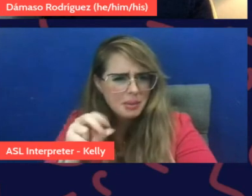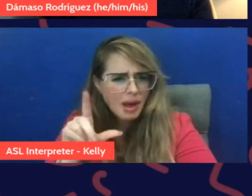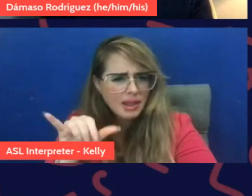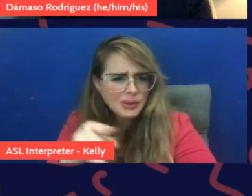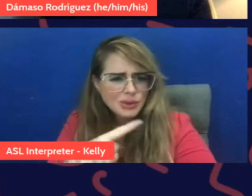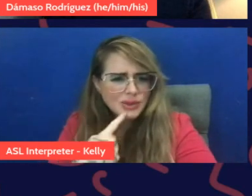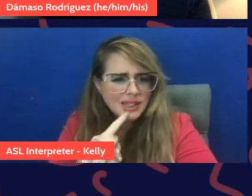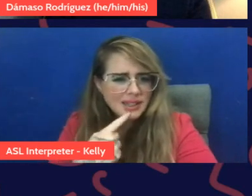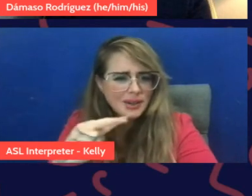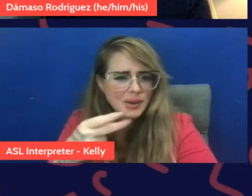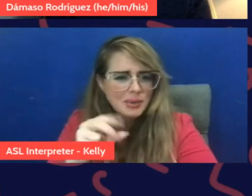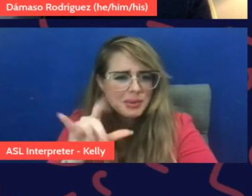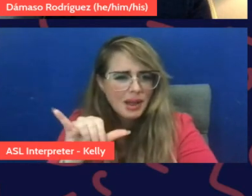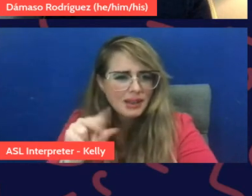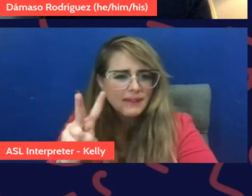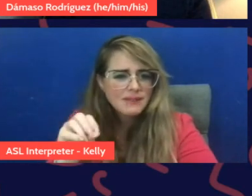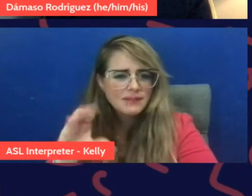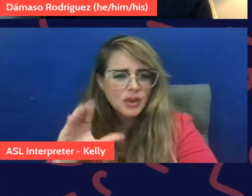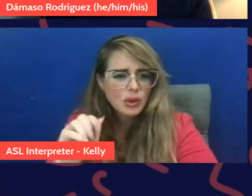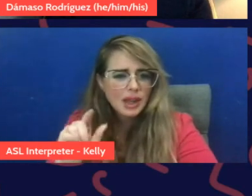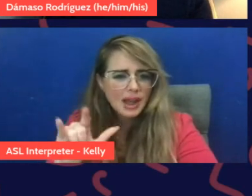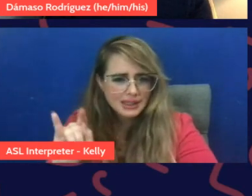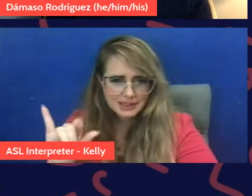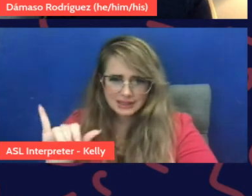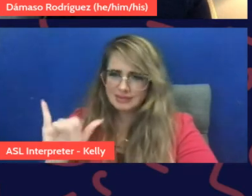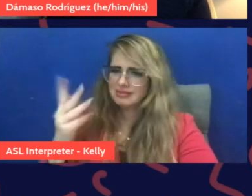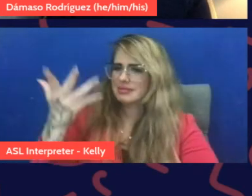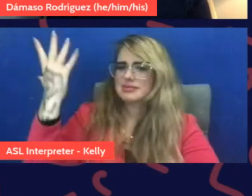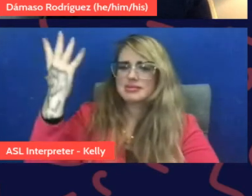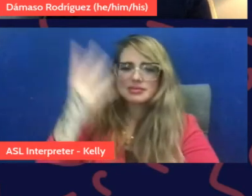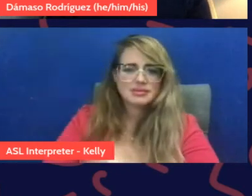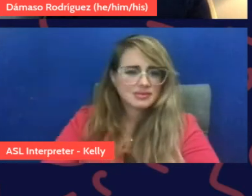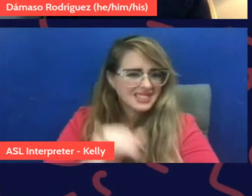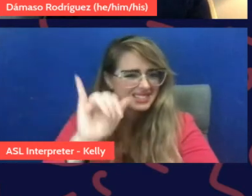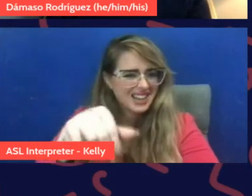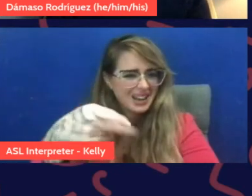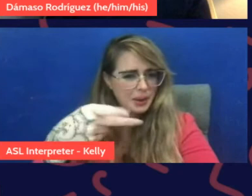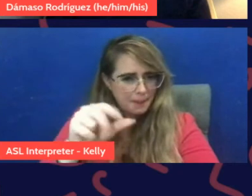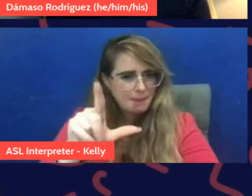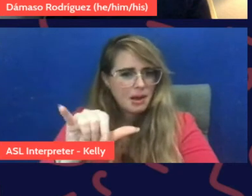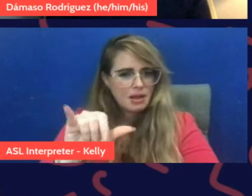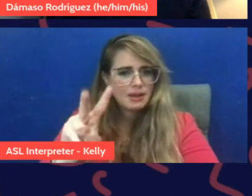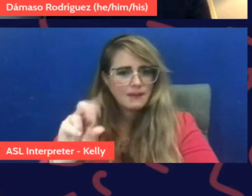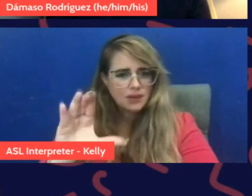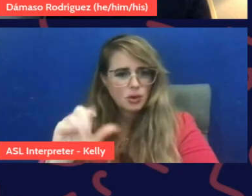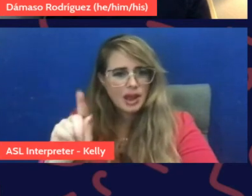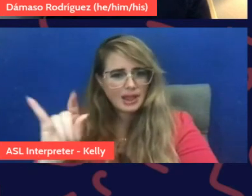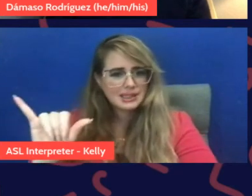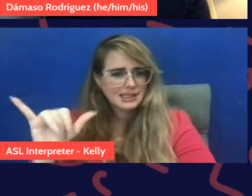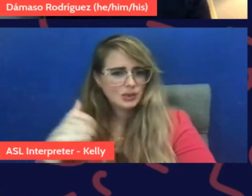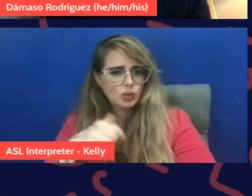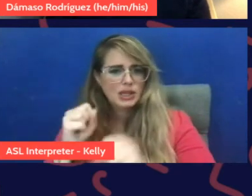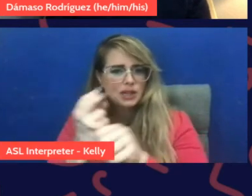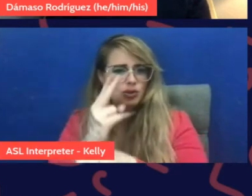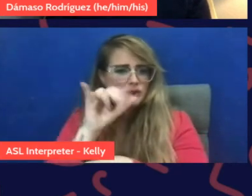What was the phrase? Polyvocality. Polyvocality, right? Like we could make that